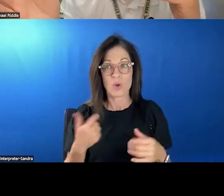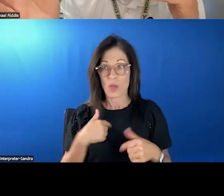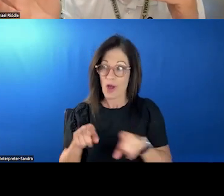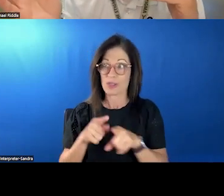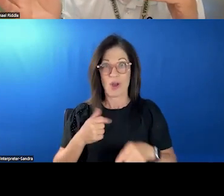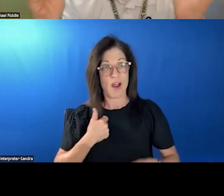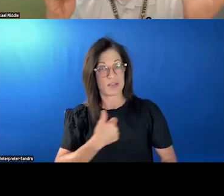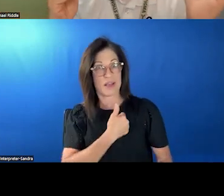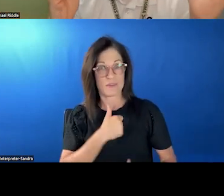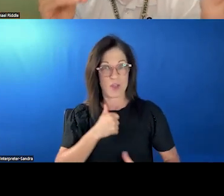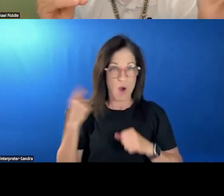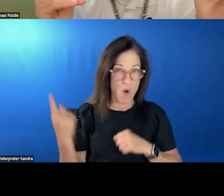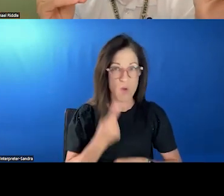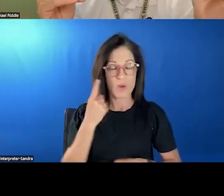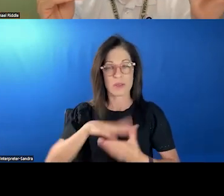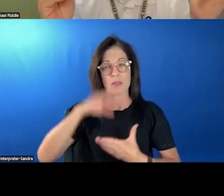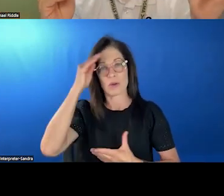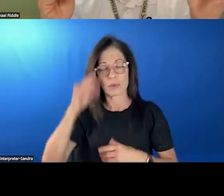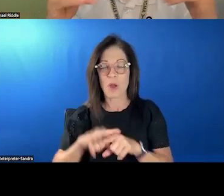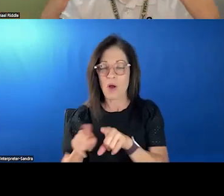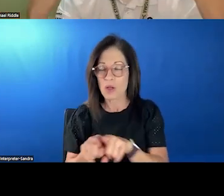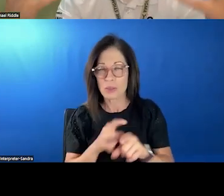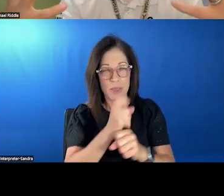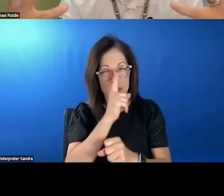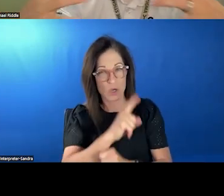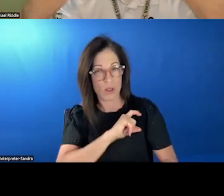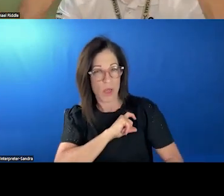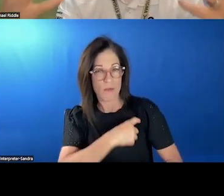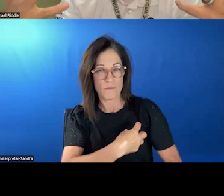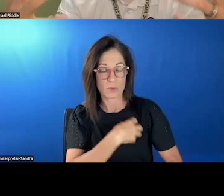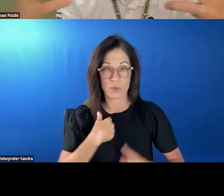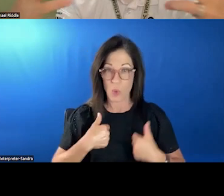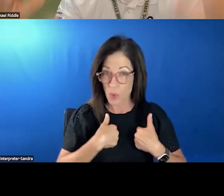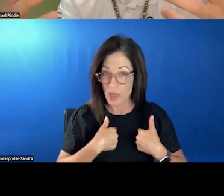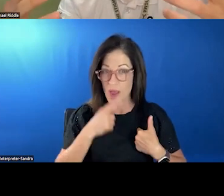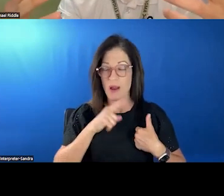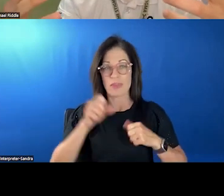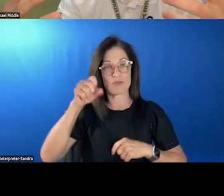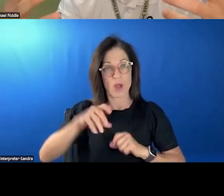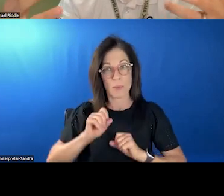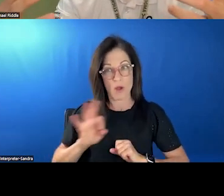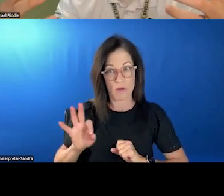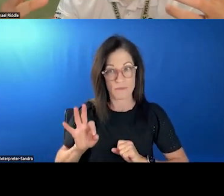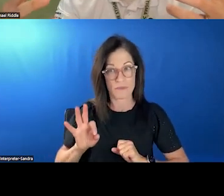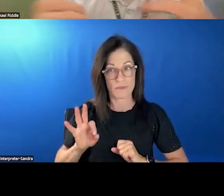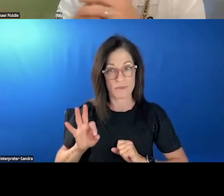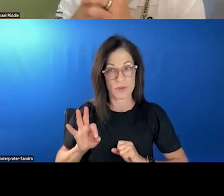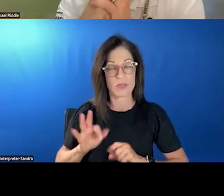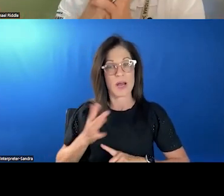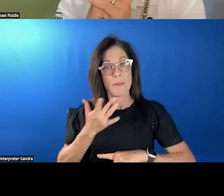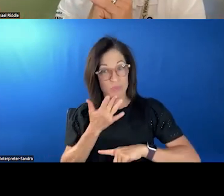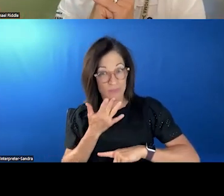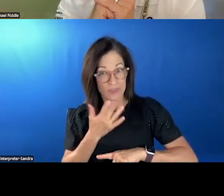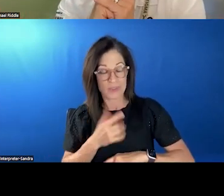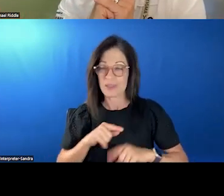ourselves are constantly learning, but making sure with law enforcement that we are the drop-off preference and